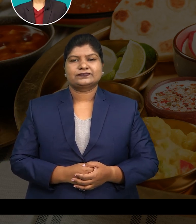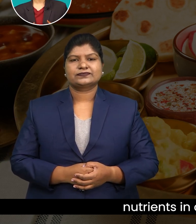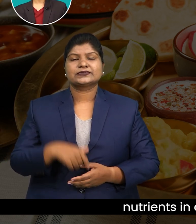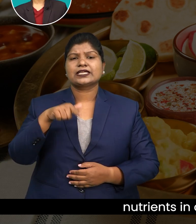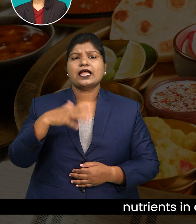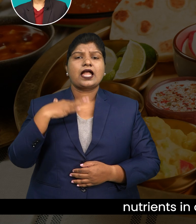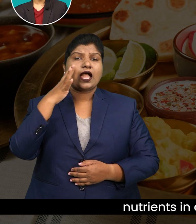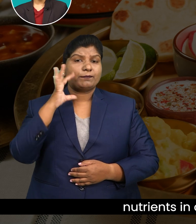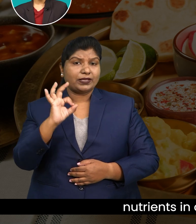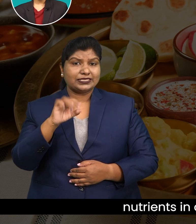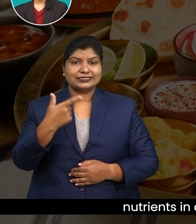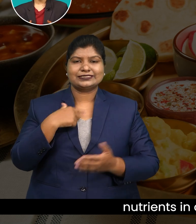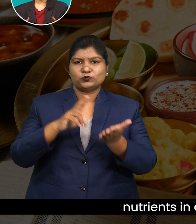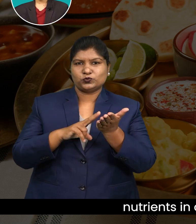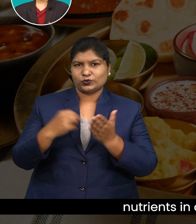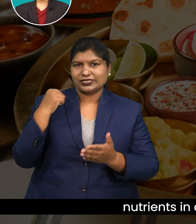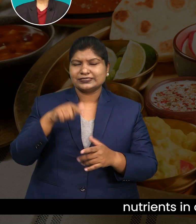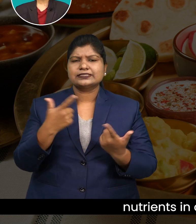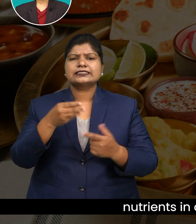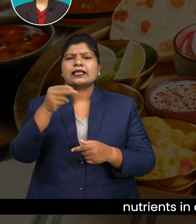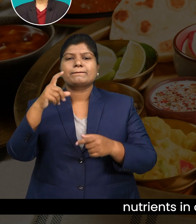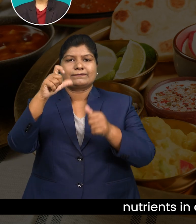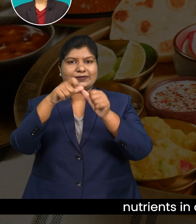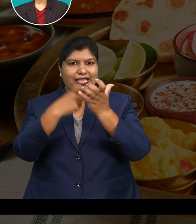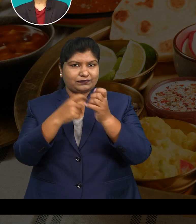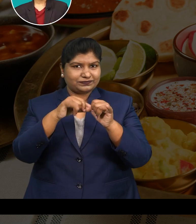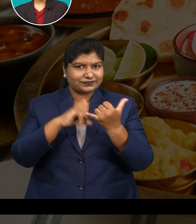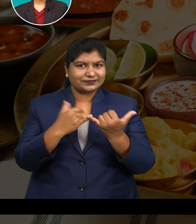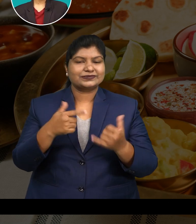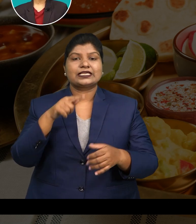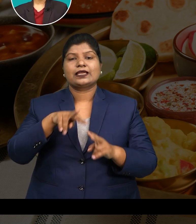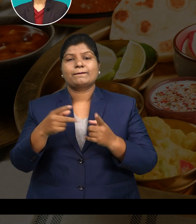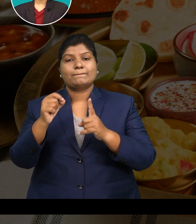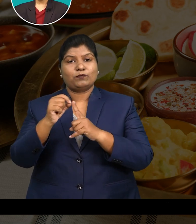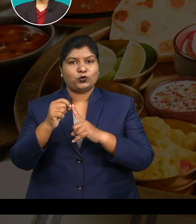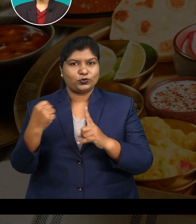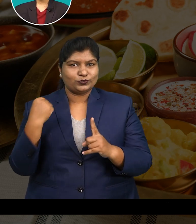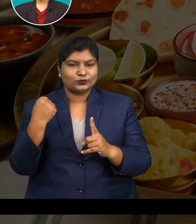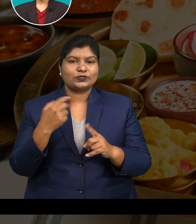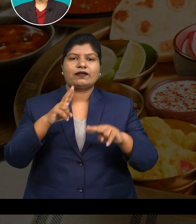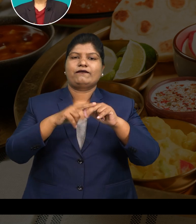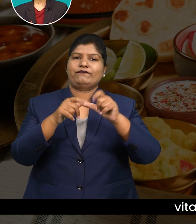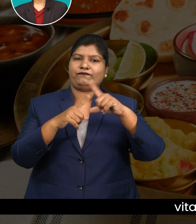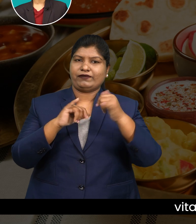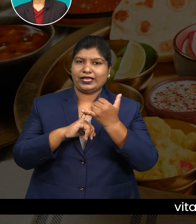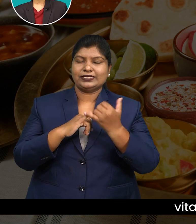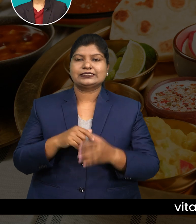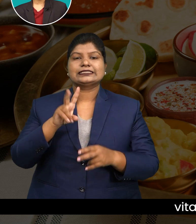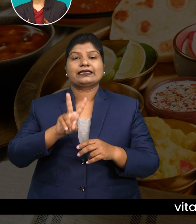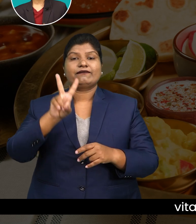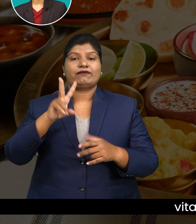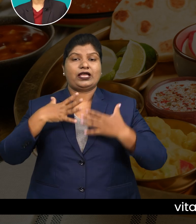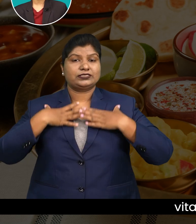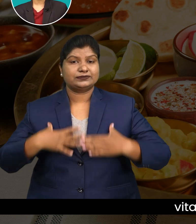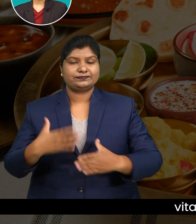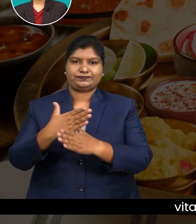The major nutrients in our body are carbohydrates, proteins, fats, vitamins